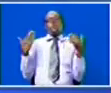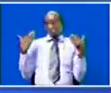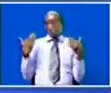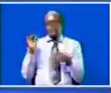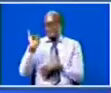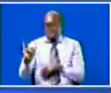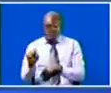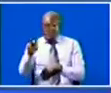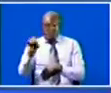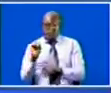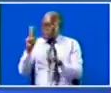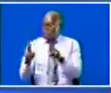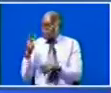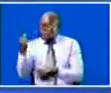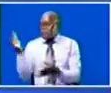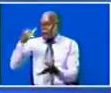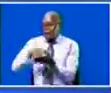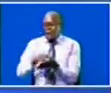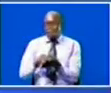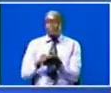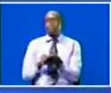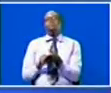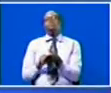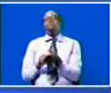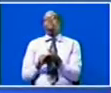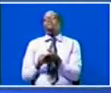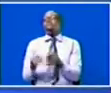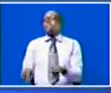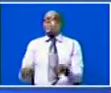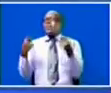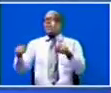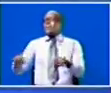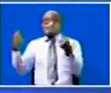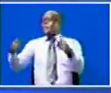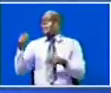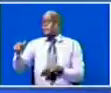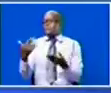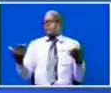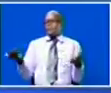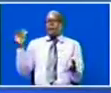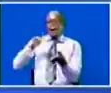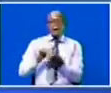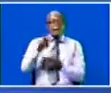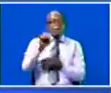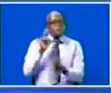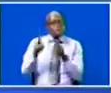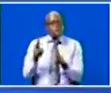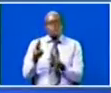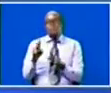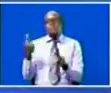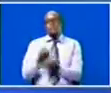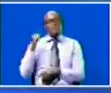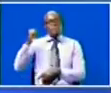come 2022 we'll not see another, you know, turn of events where you're seeing all these things being said by, you know, different